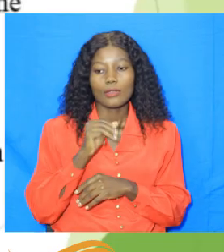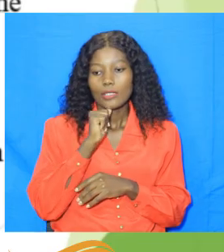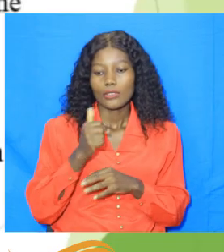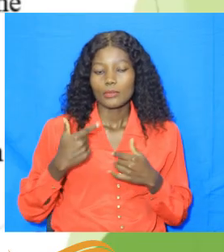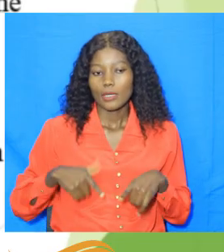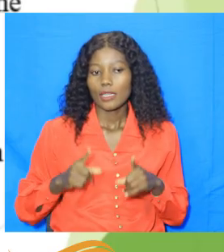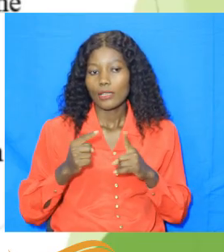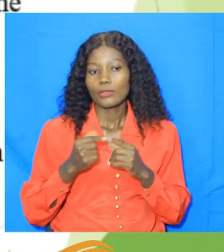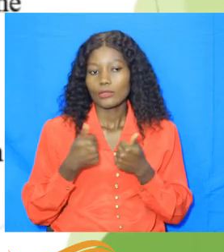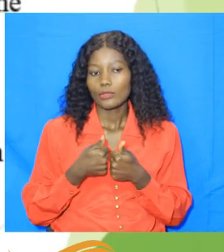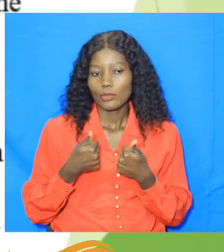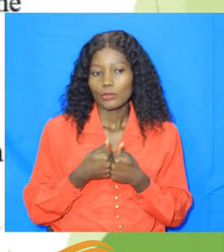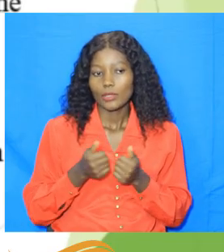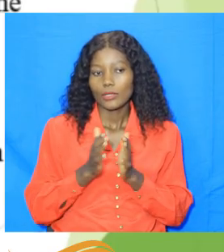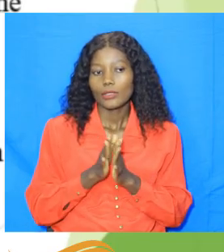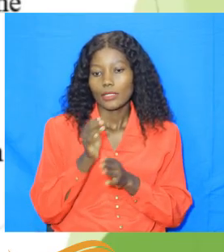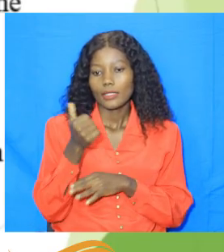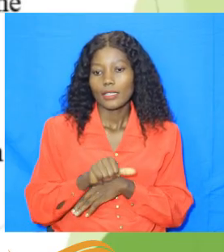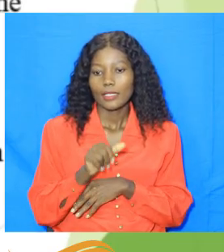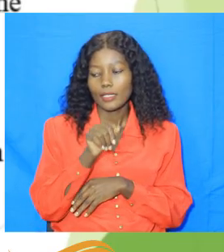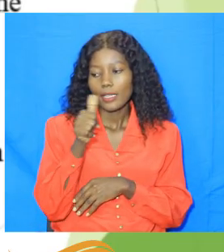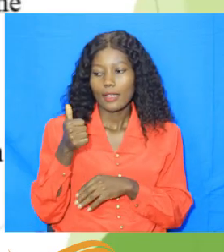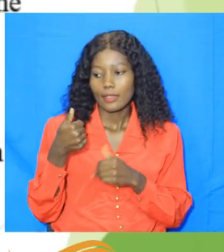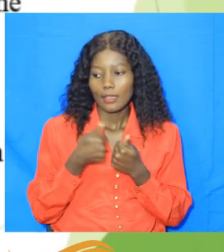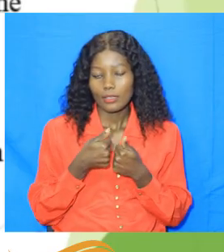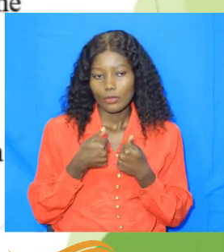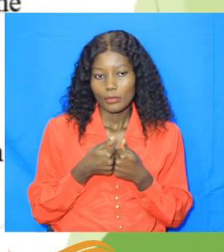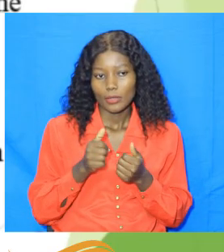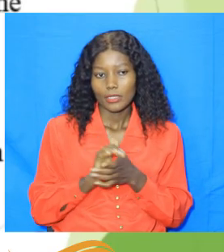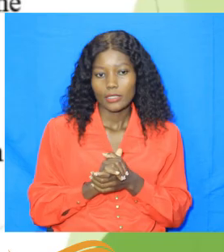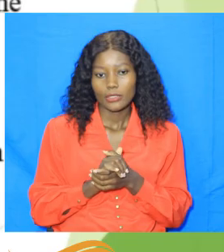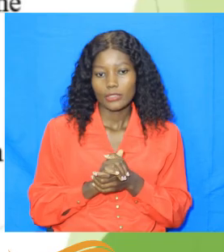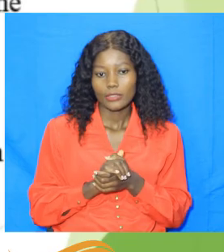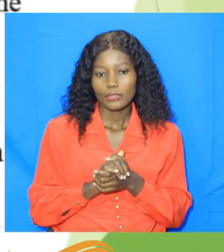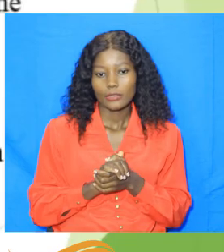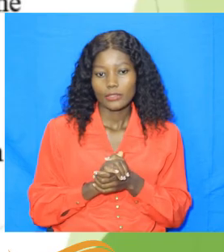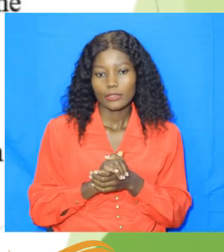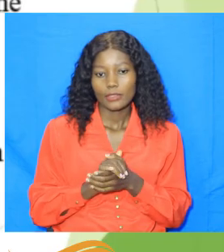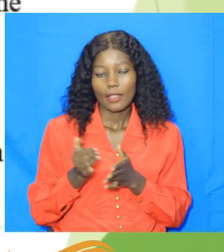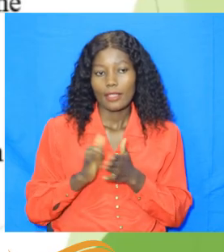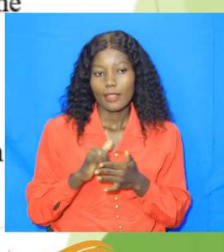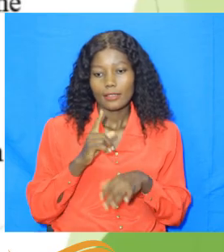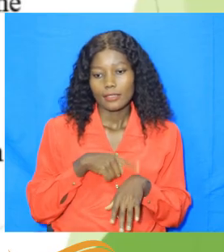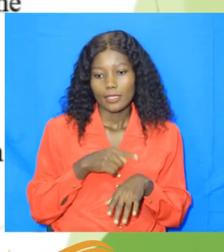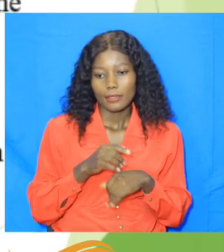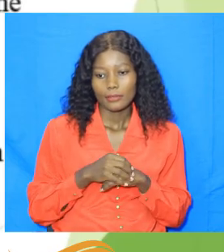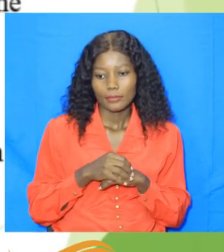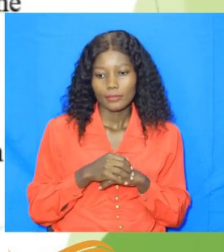in any other competition that during that time